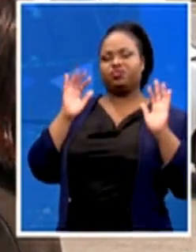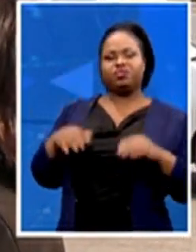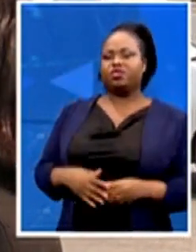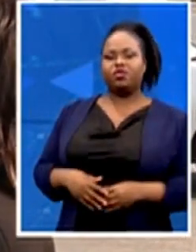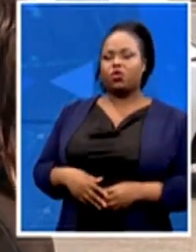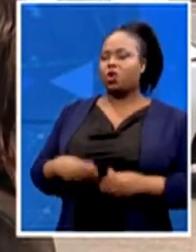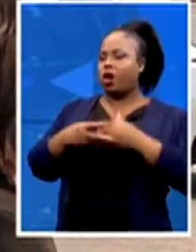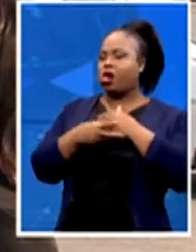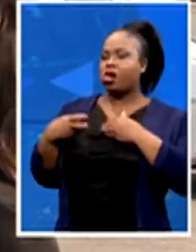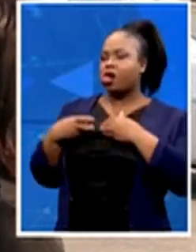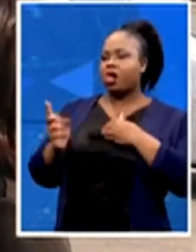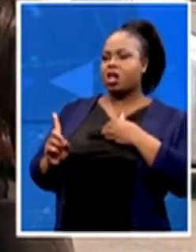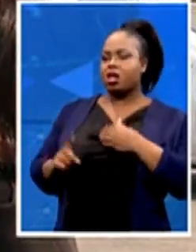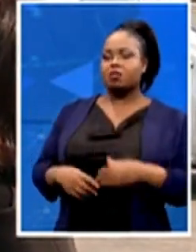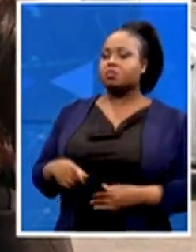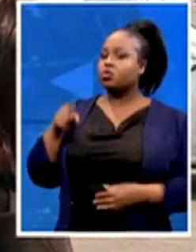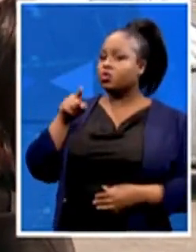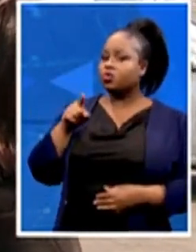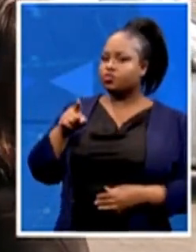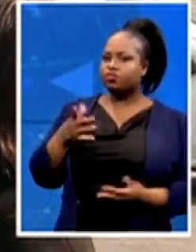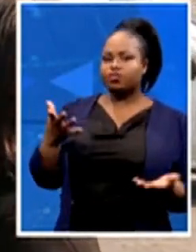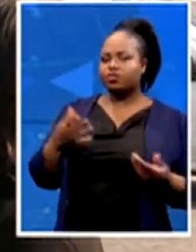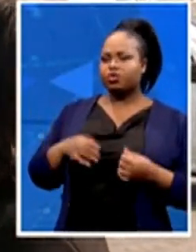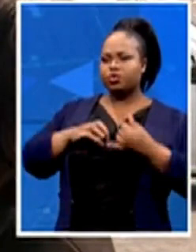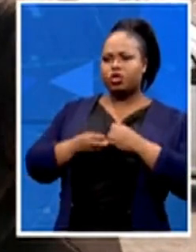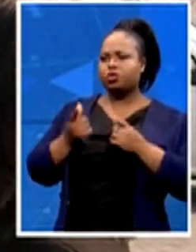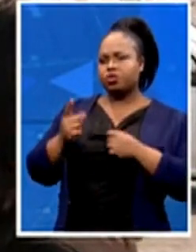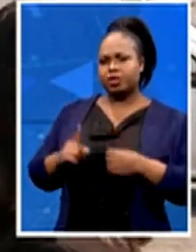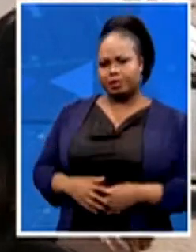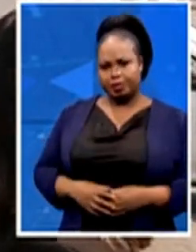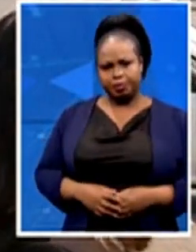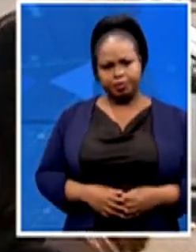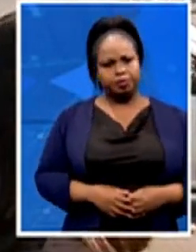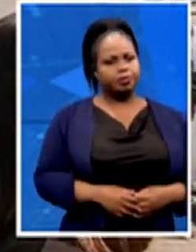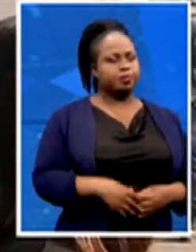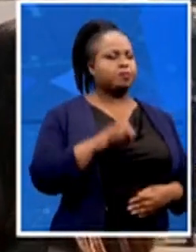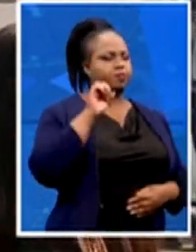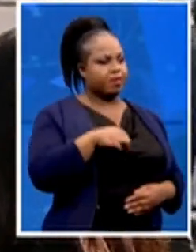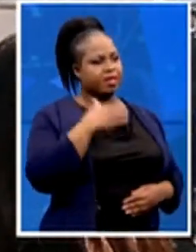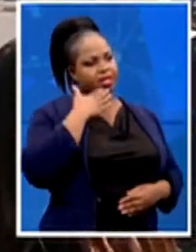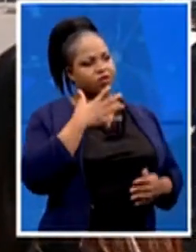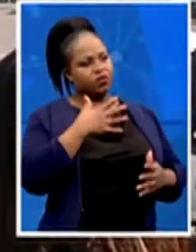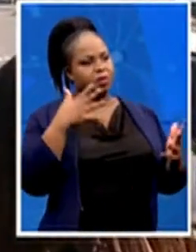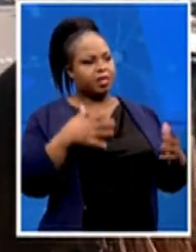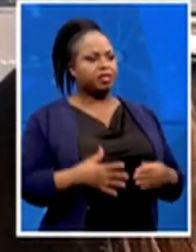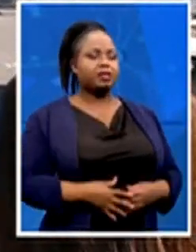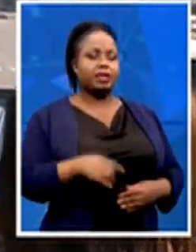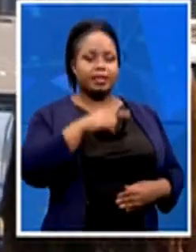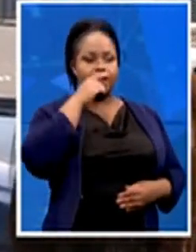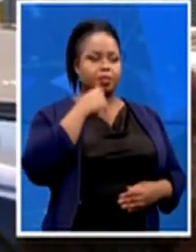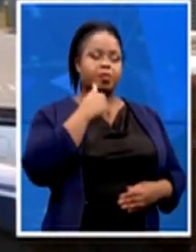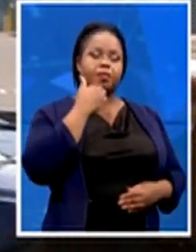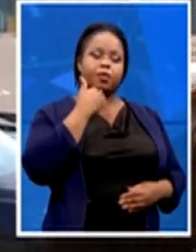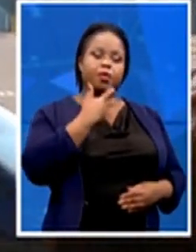about, your efforts. Yes, thank you so much. My name is Thabo